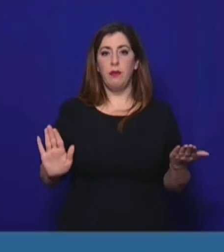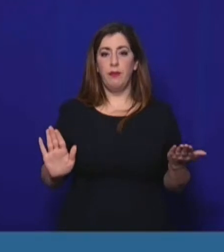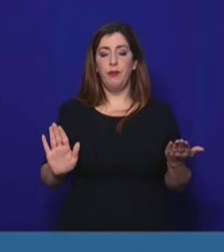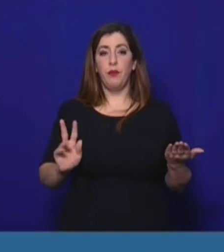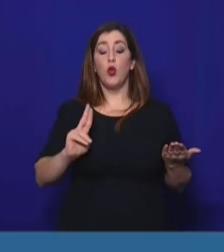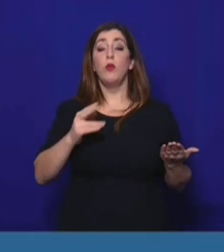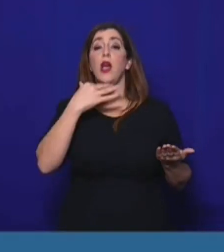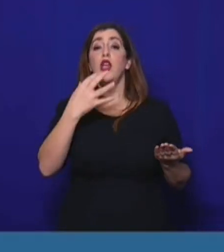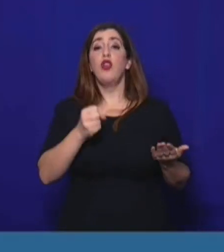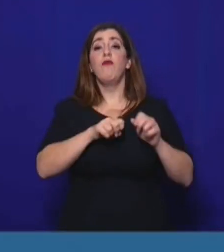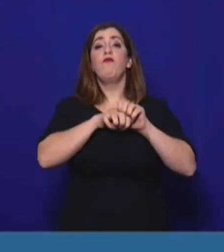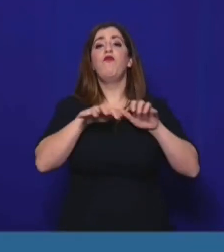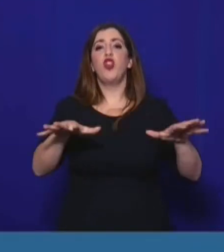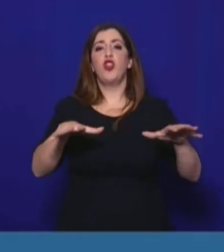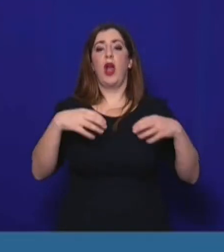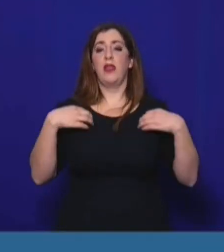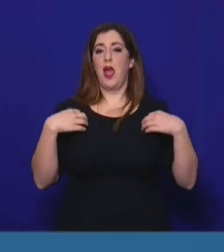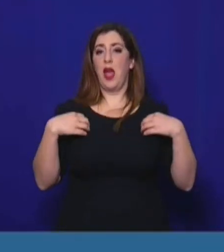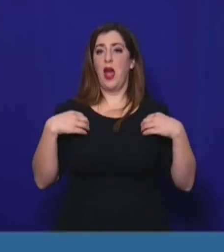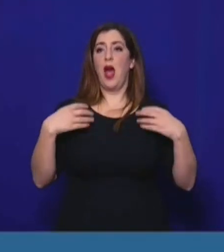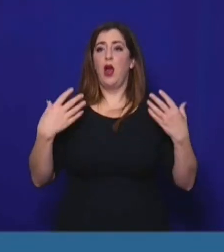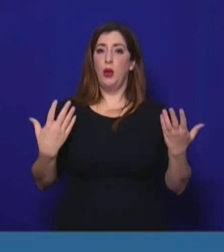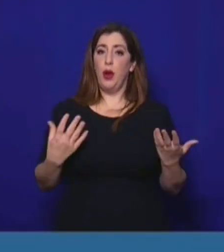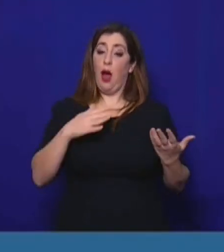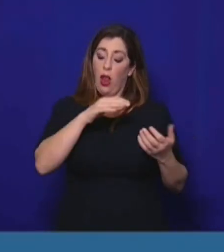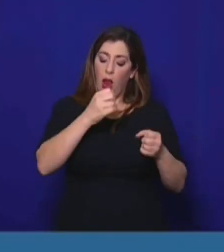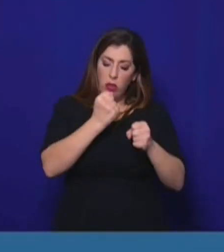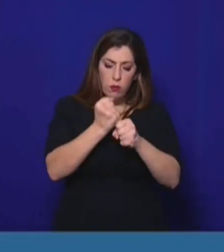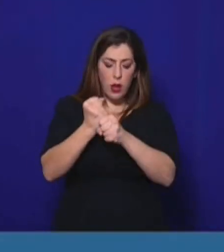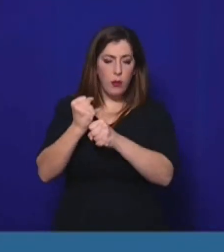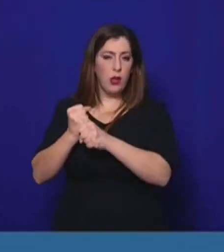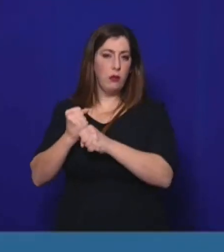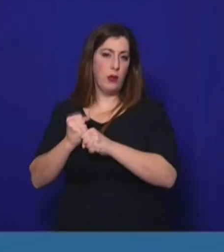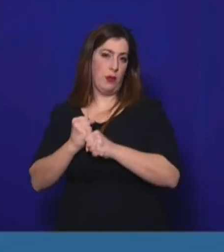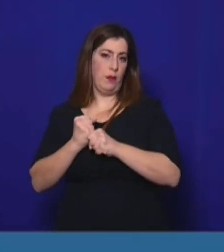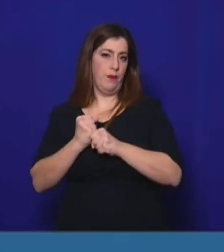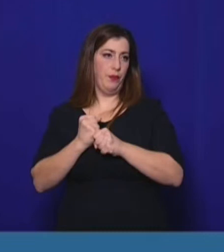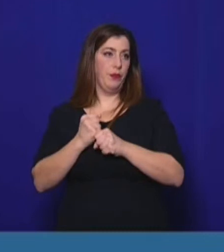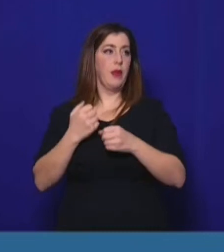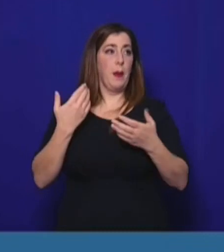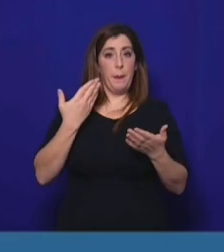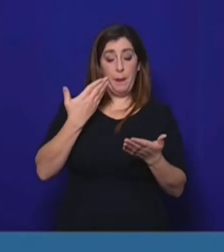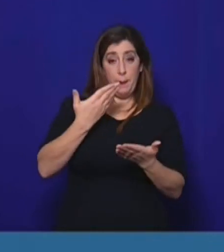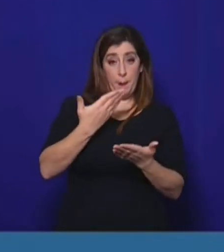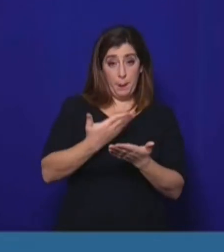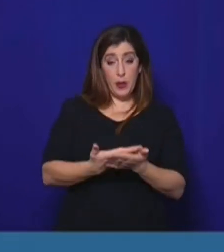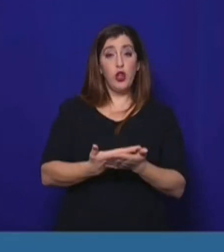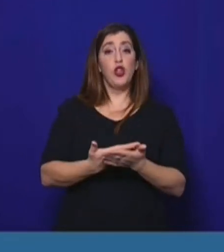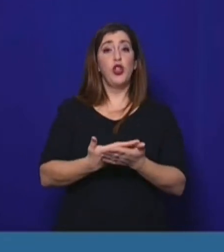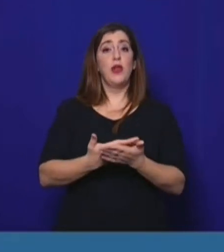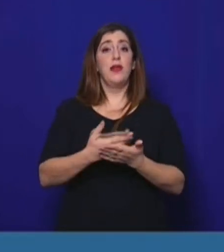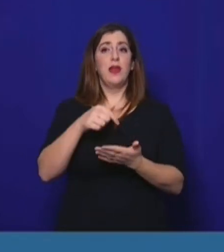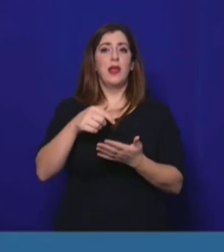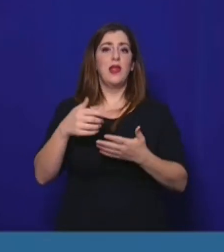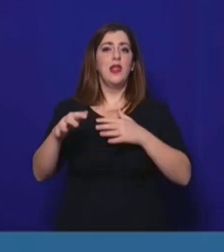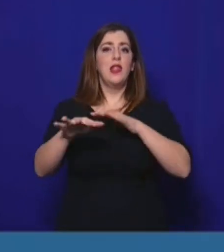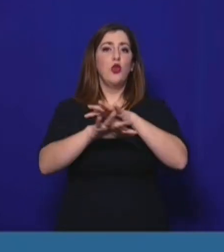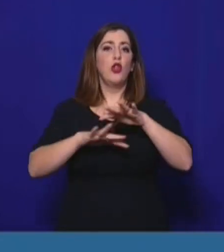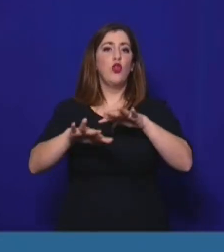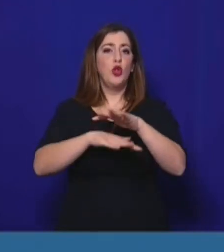nies. Fosthom il-ħidma ta' dawk l-staff kollu li jaħdmu mal-edukazzjoni li jaħdmu